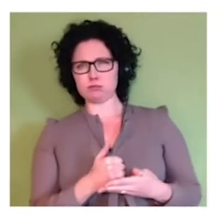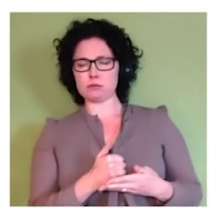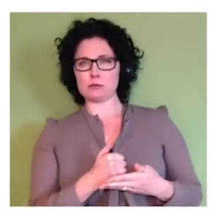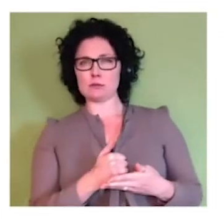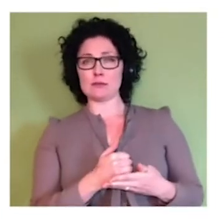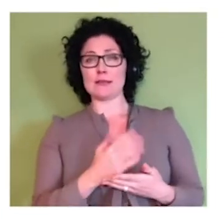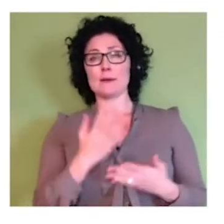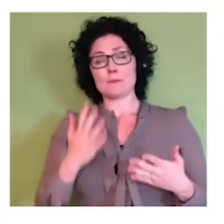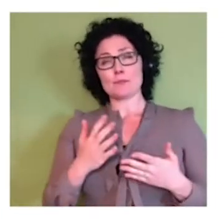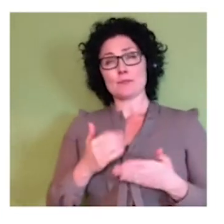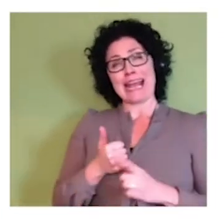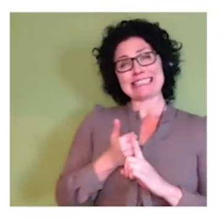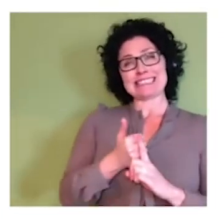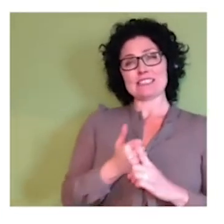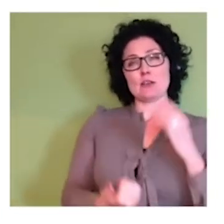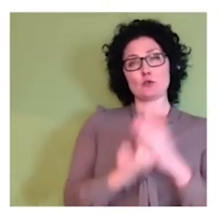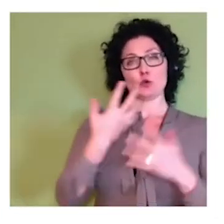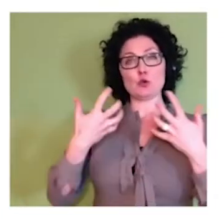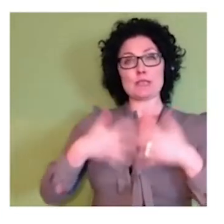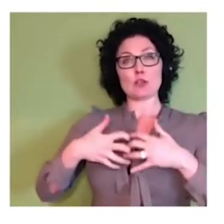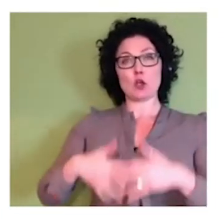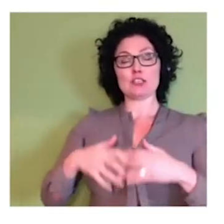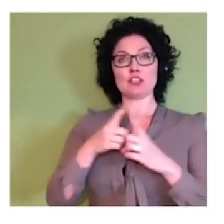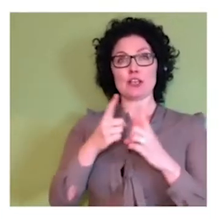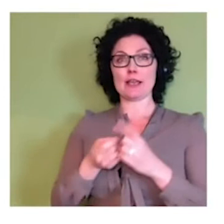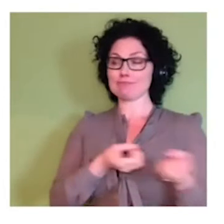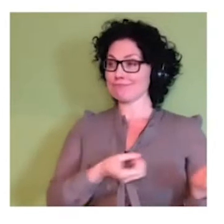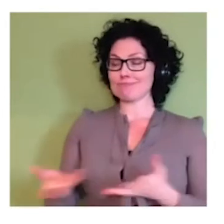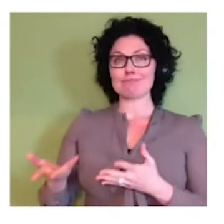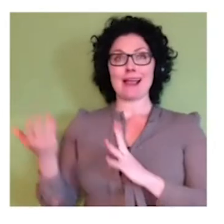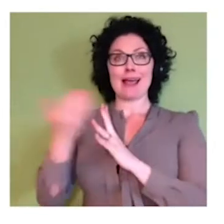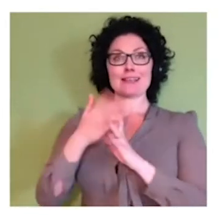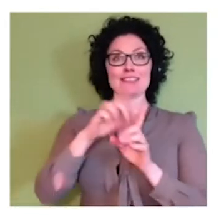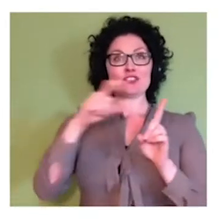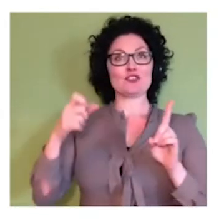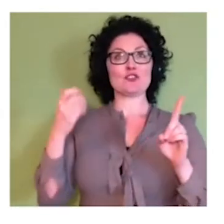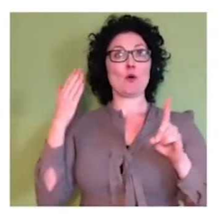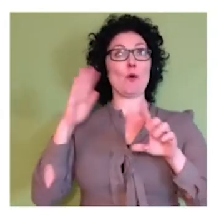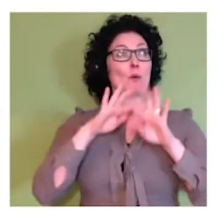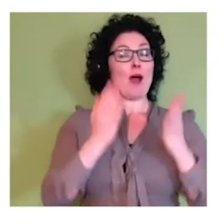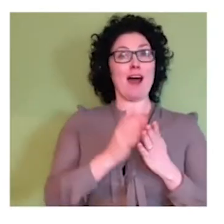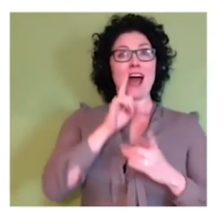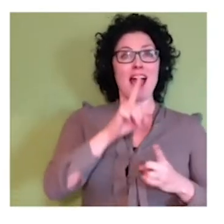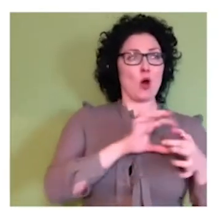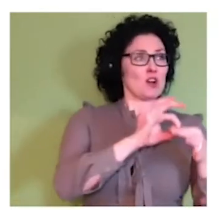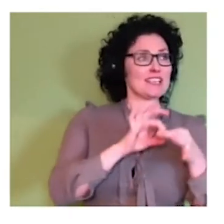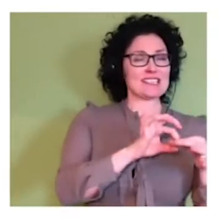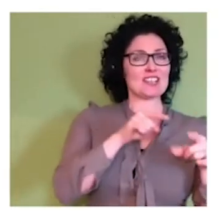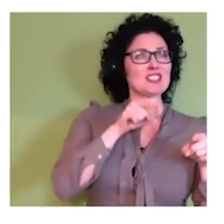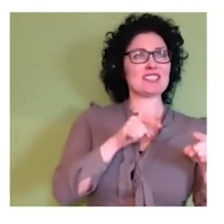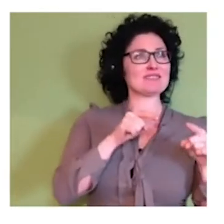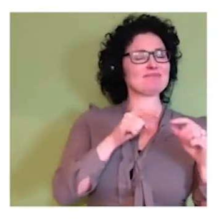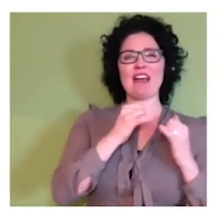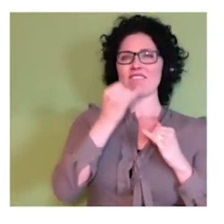assistive and new technology provides access to the digital world, organizations create more barriers by not making their websites,